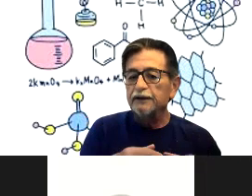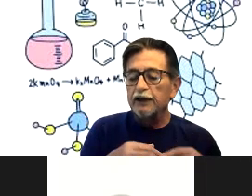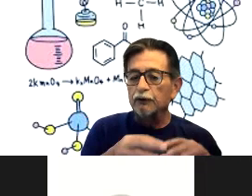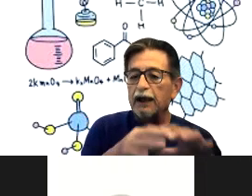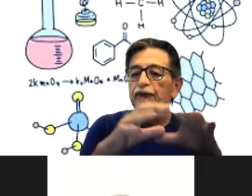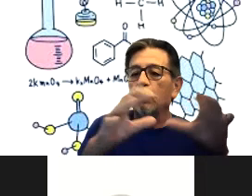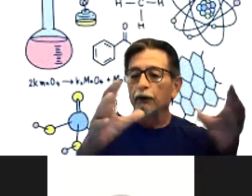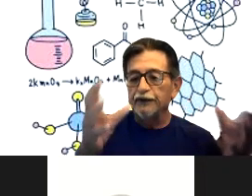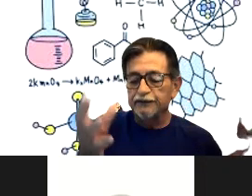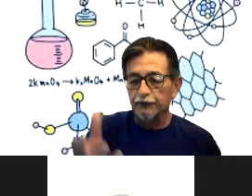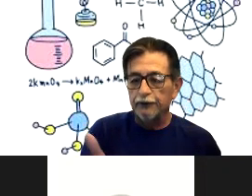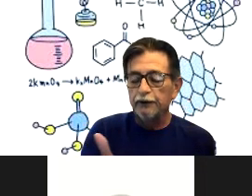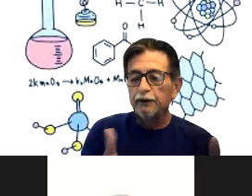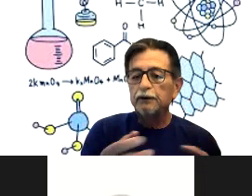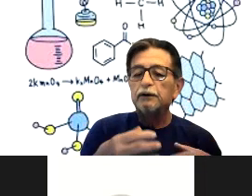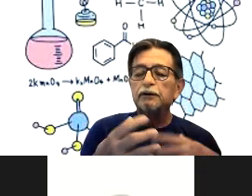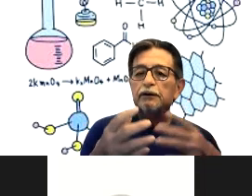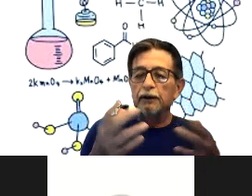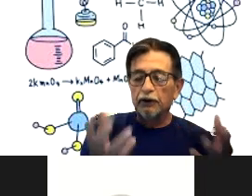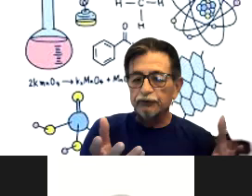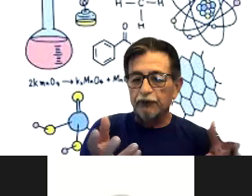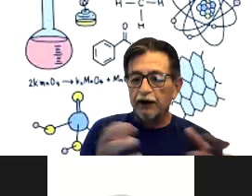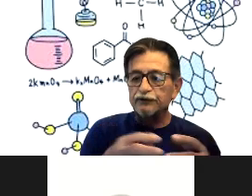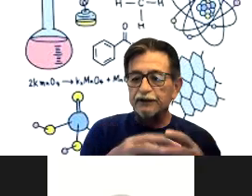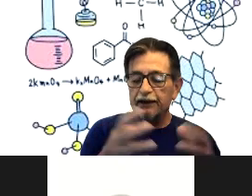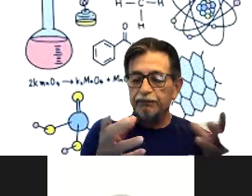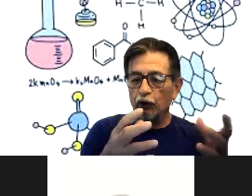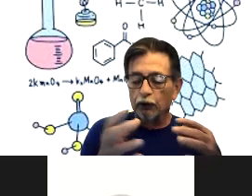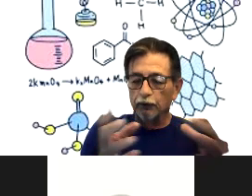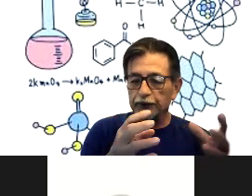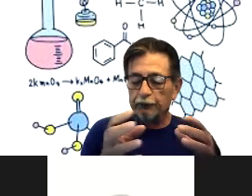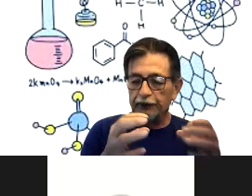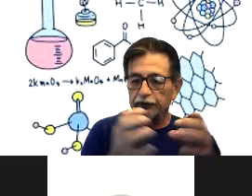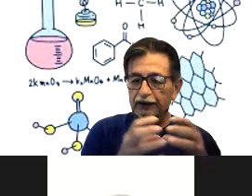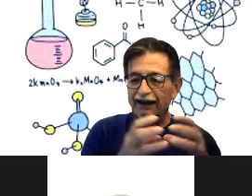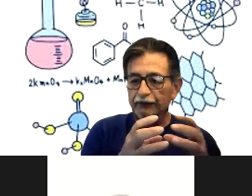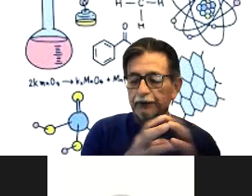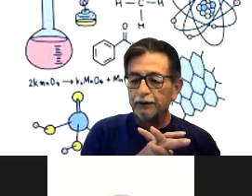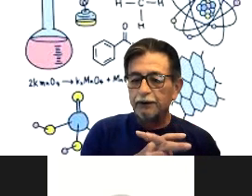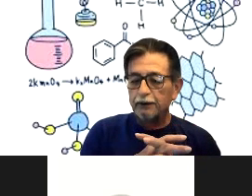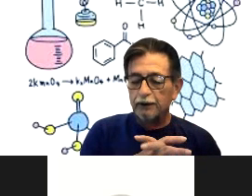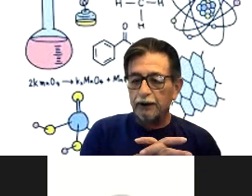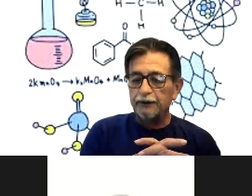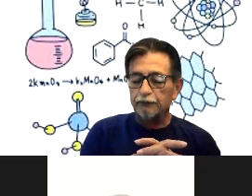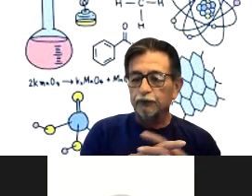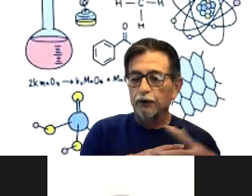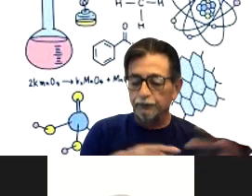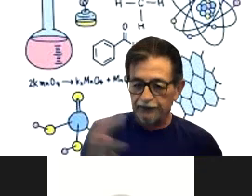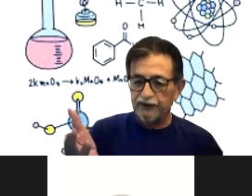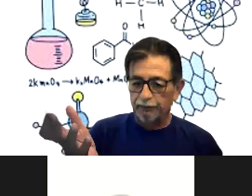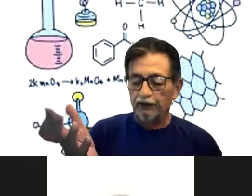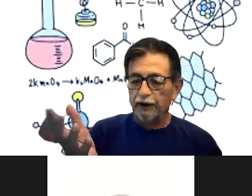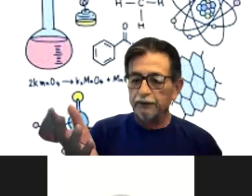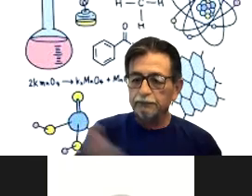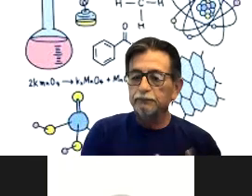would be that they don't have all these other emulsifiers to keep the oil and everything together, and therefore